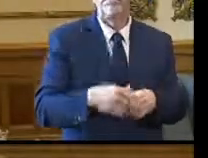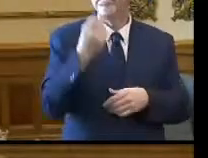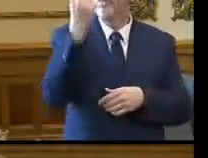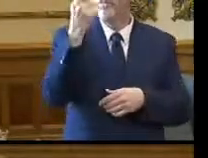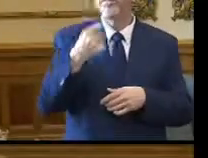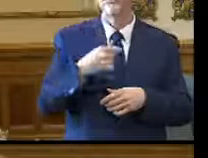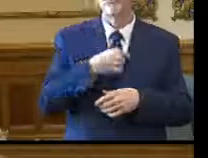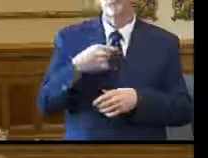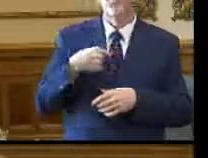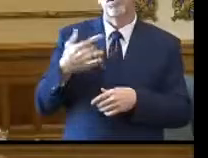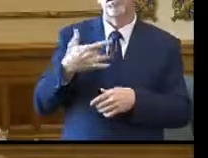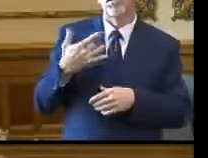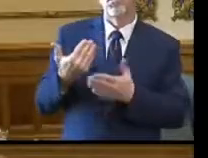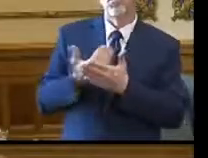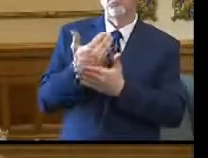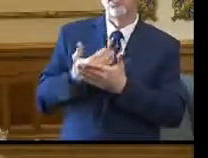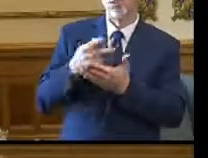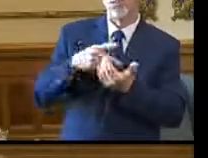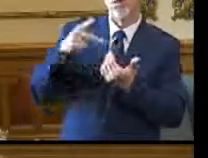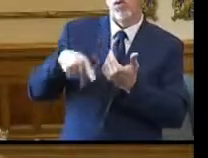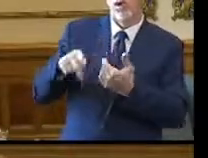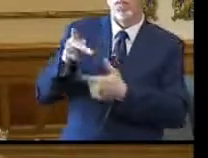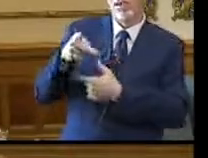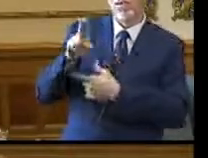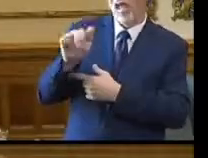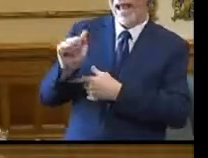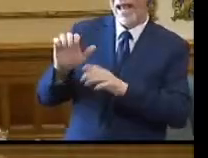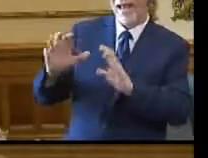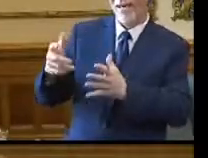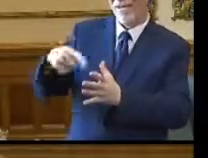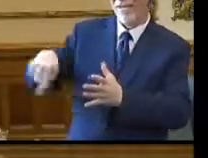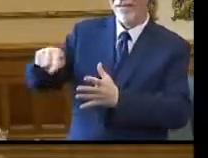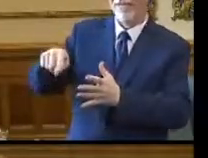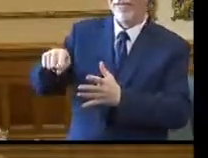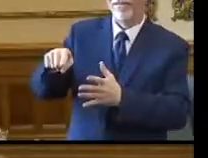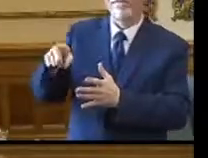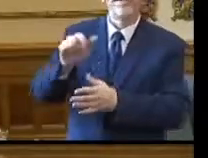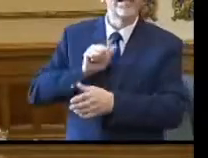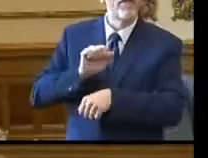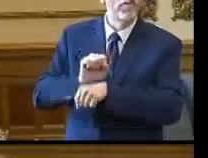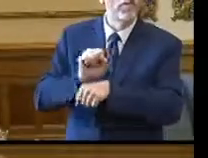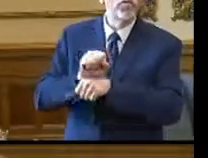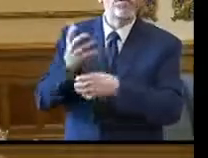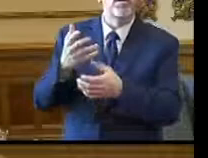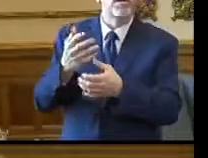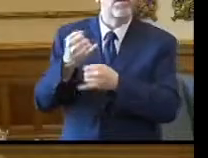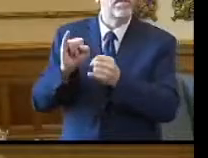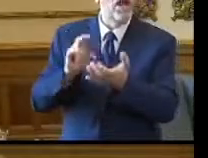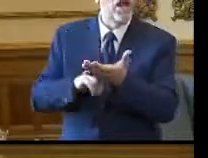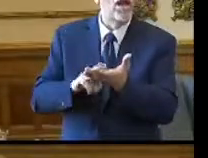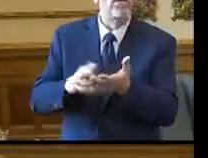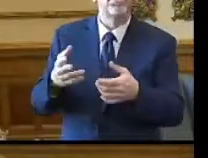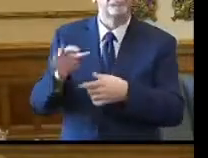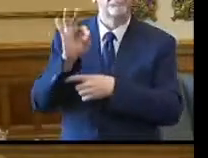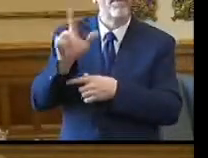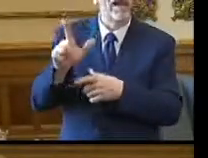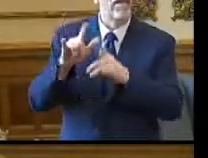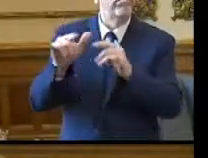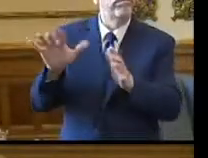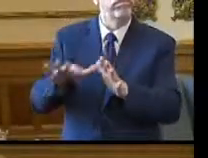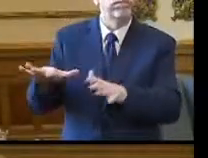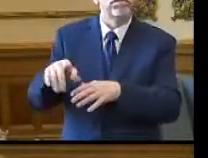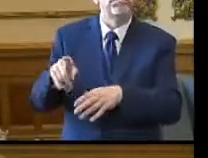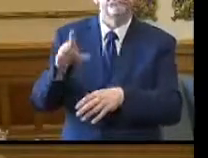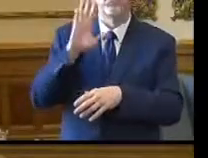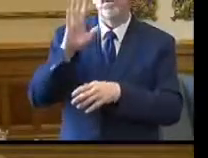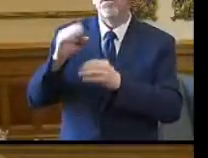we anticipate the new program under PUA for those self-employed, independent contractors, etc., to